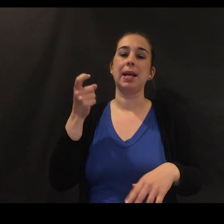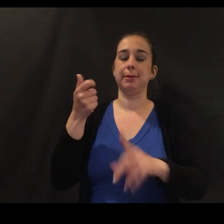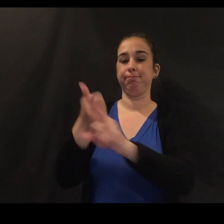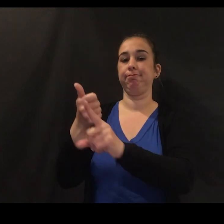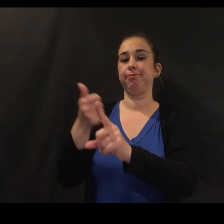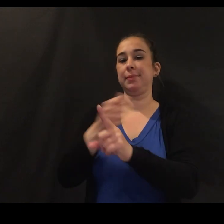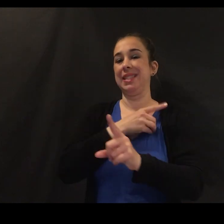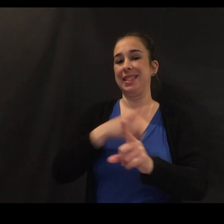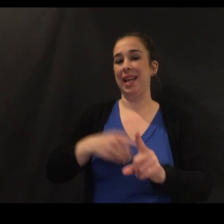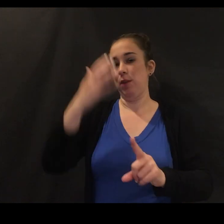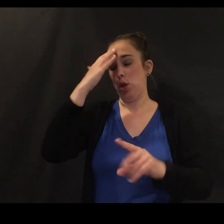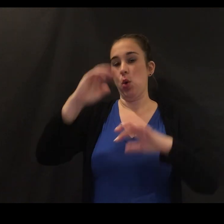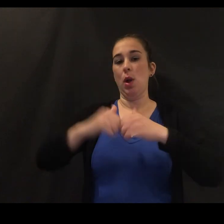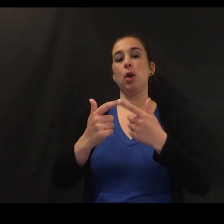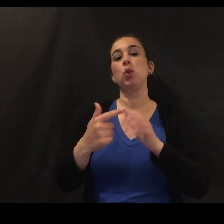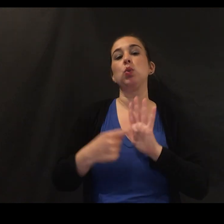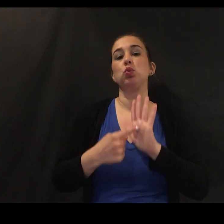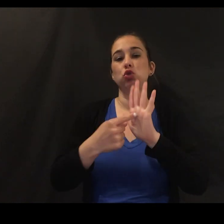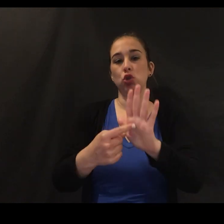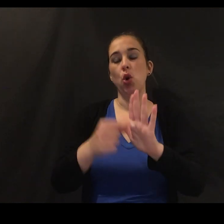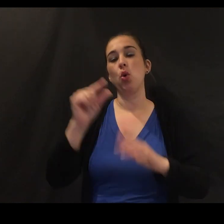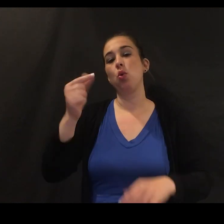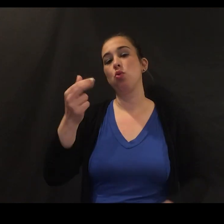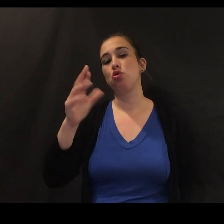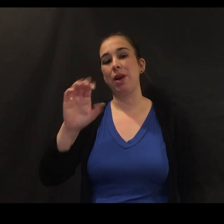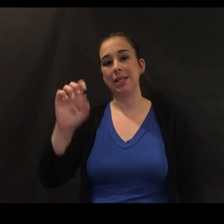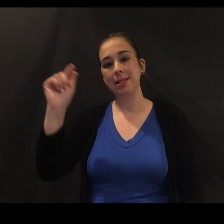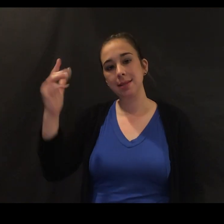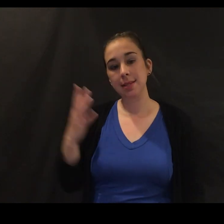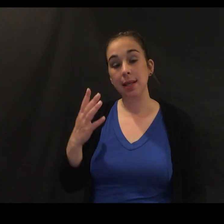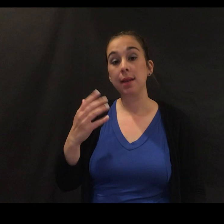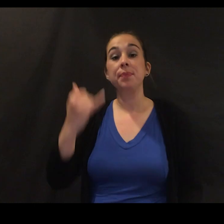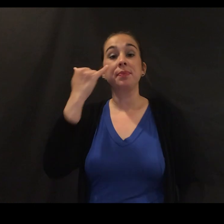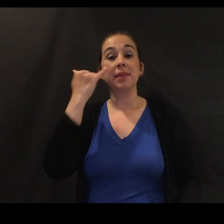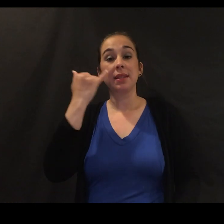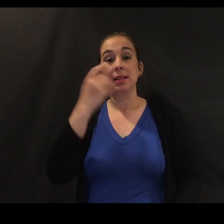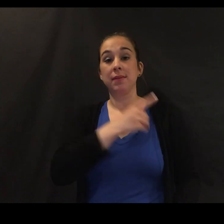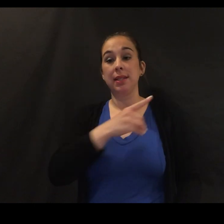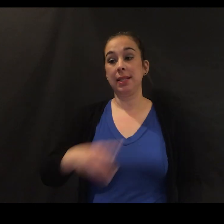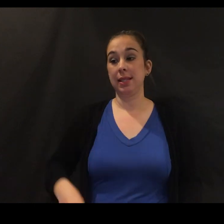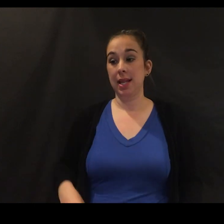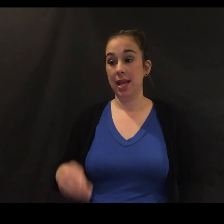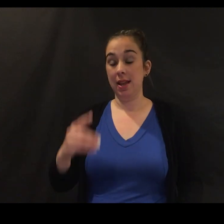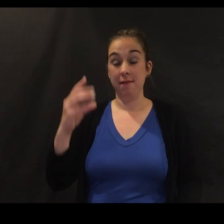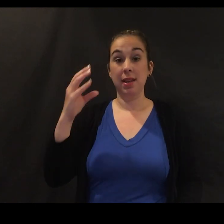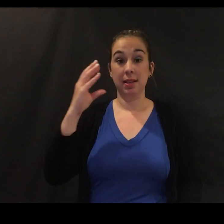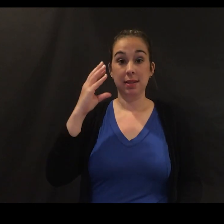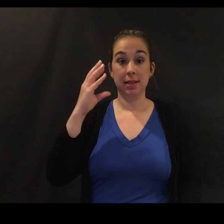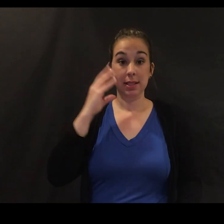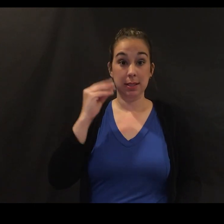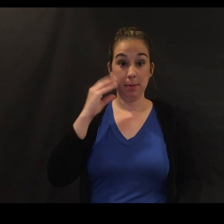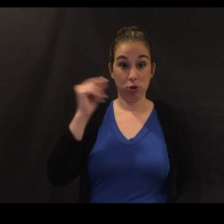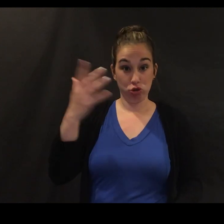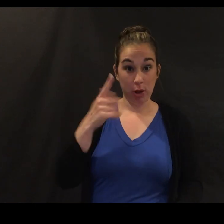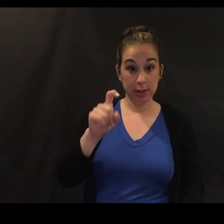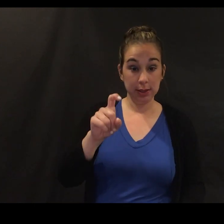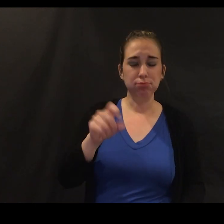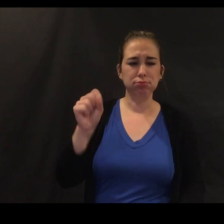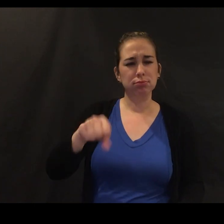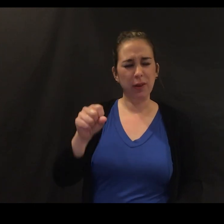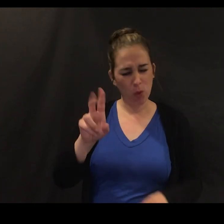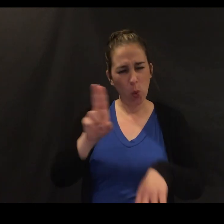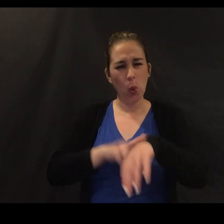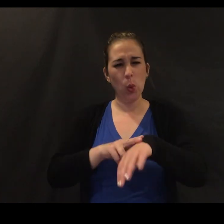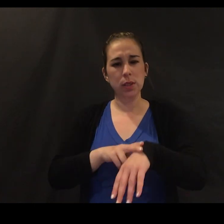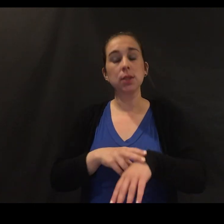to demonstrate grace. Had David experienced grace? You better believe he had. And because David had